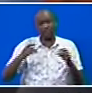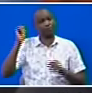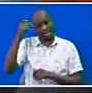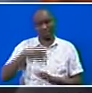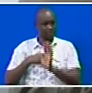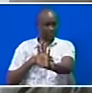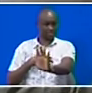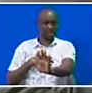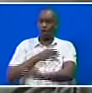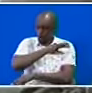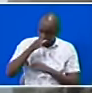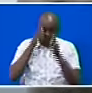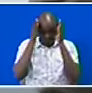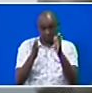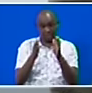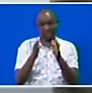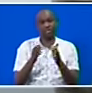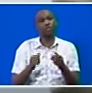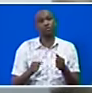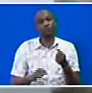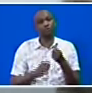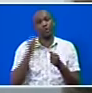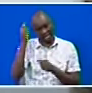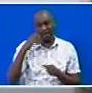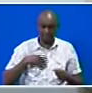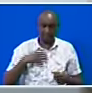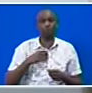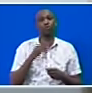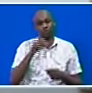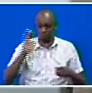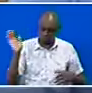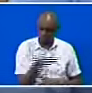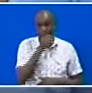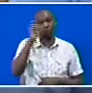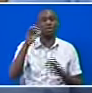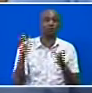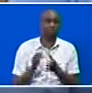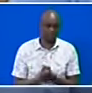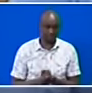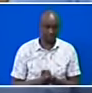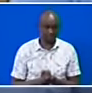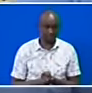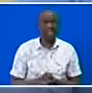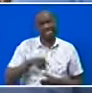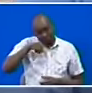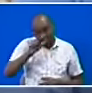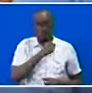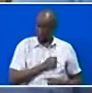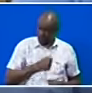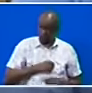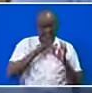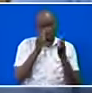Kenyans, not in my personal interest, but in the interest of Kenyans, tungoe hii serikali ya Jubilee. Apart from condoling with the bereaved family and calling